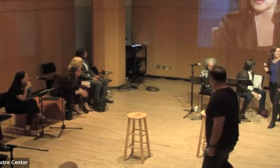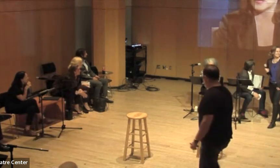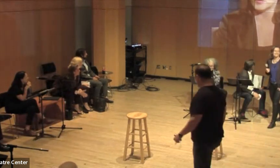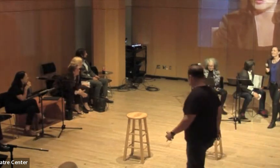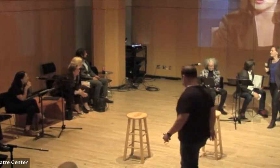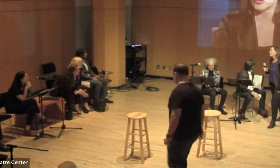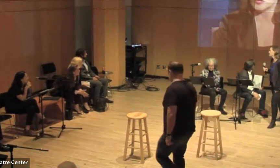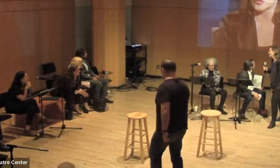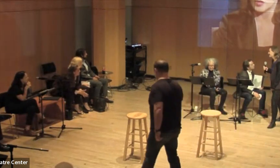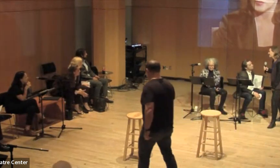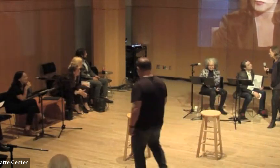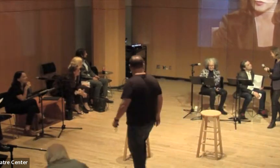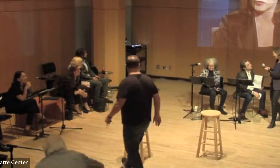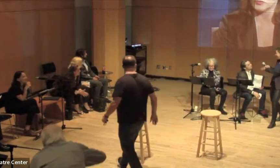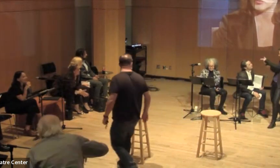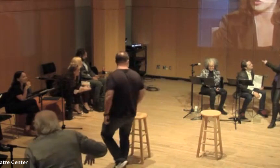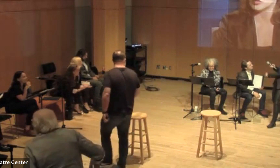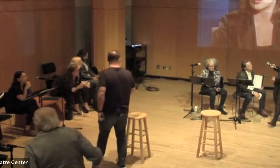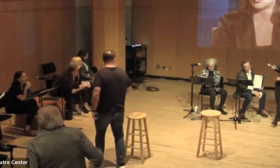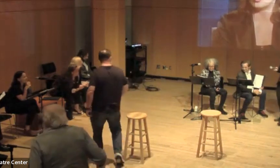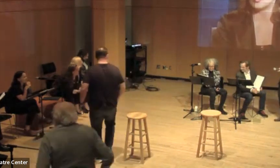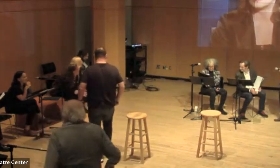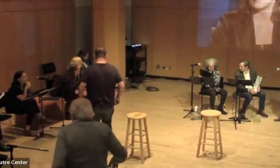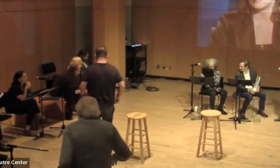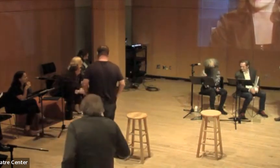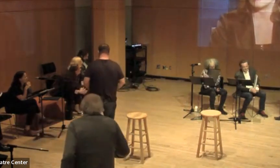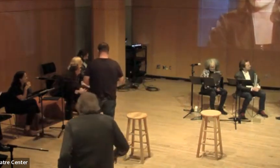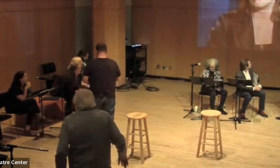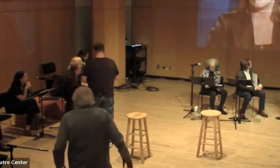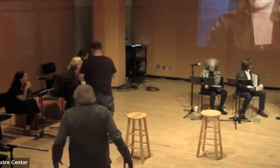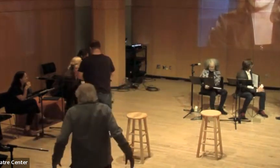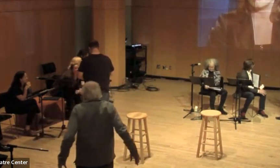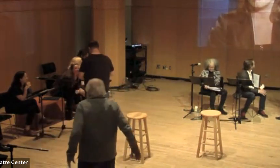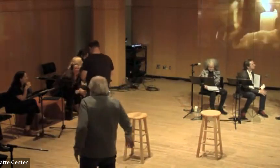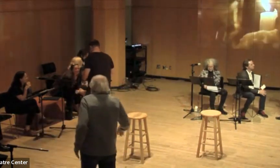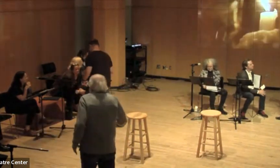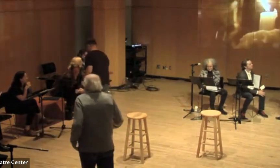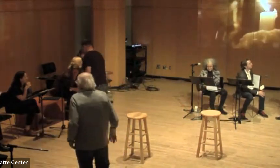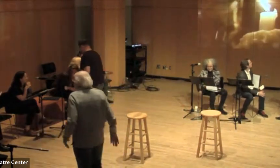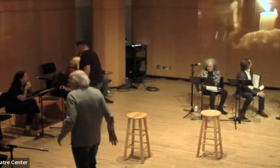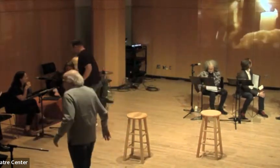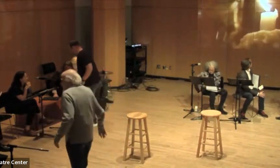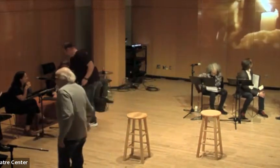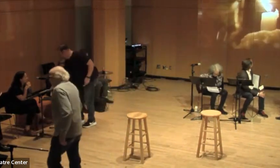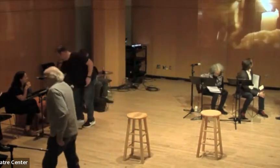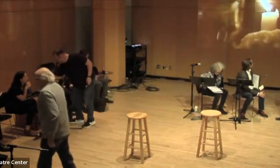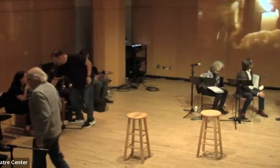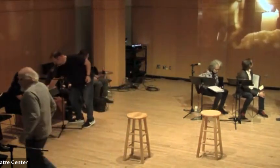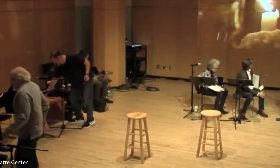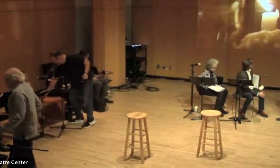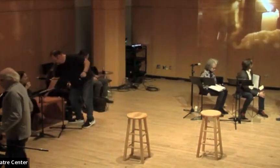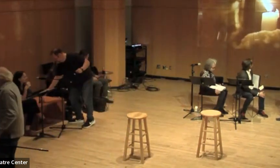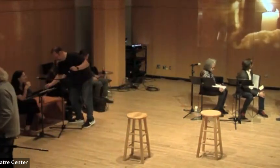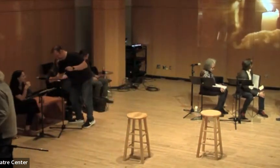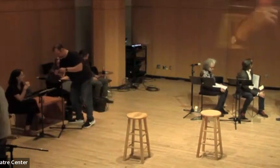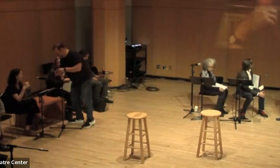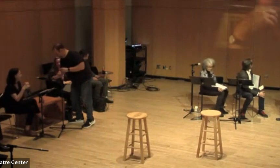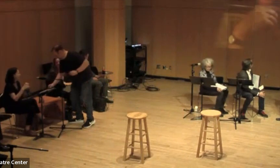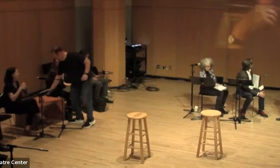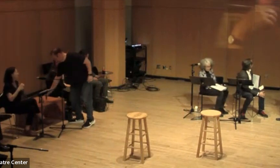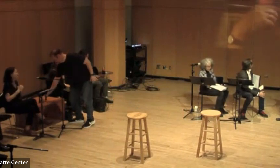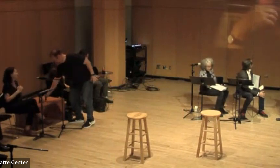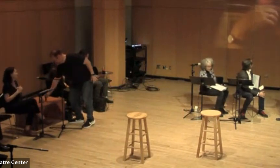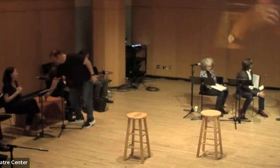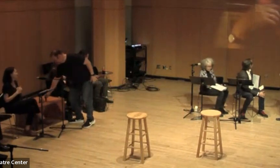sound there's no translation oh we're all Norwegian we know the language I